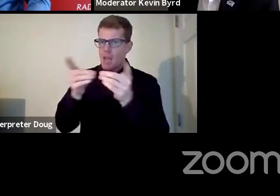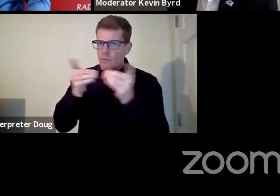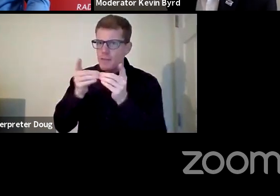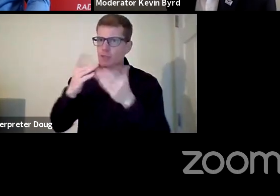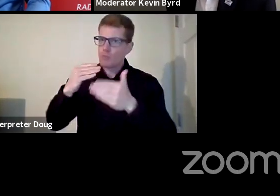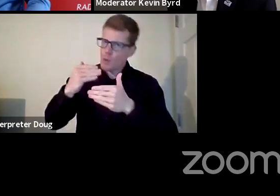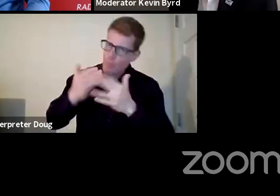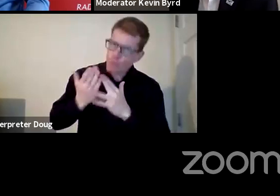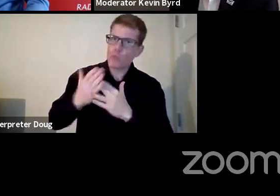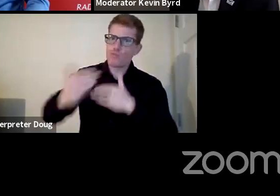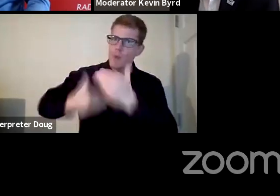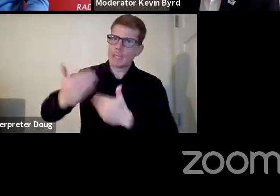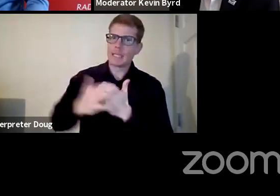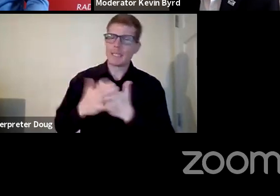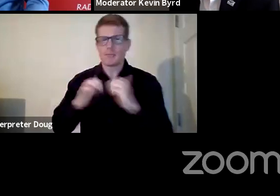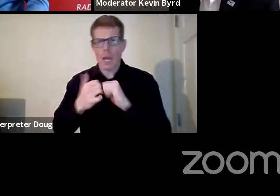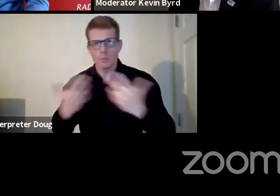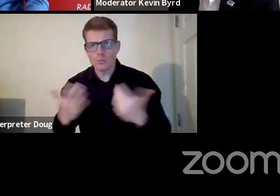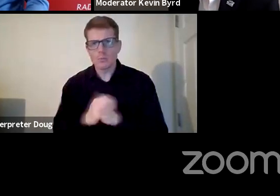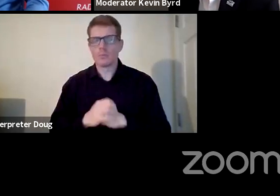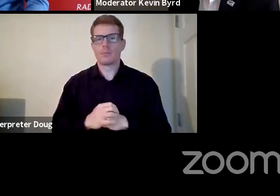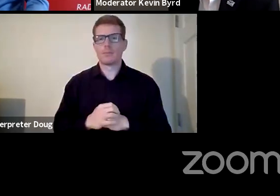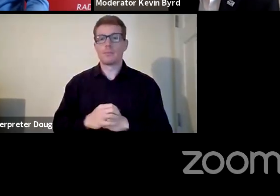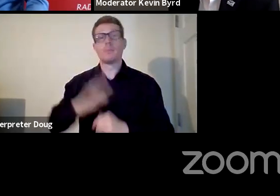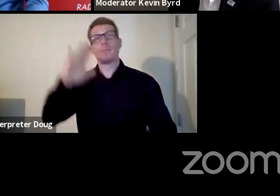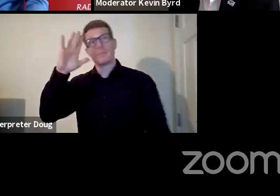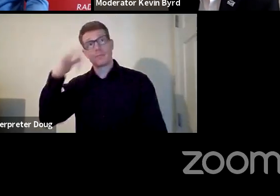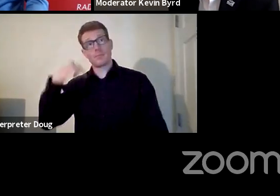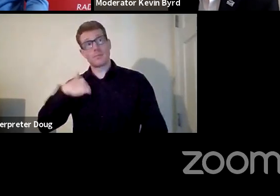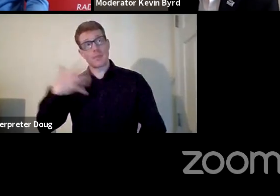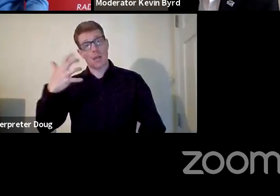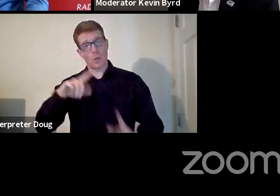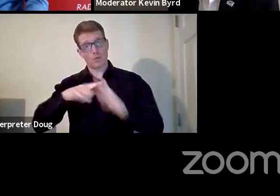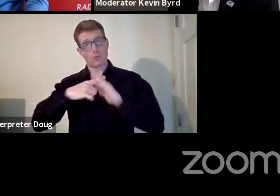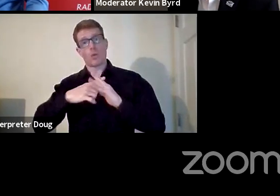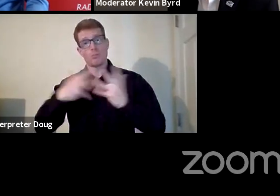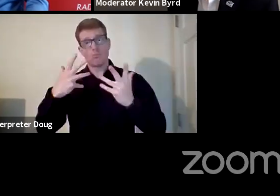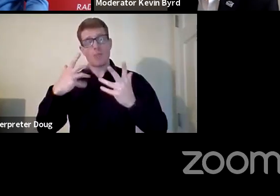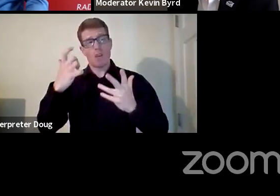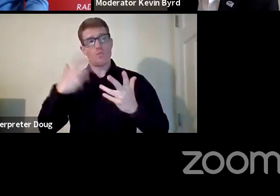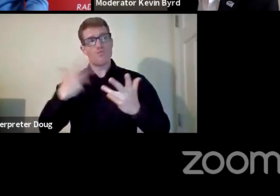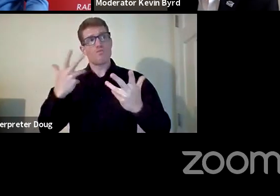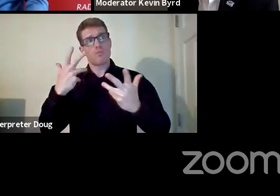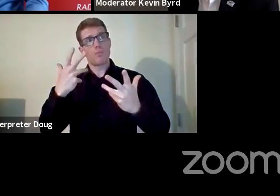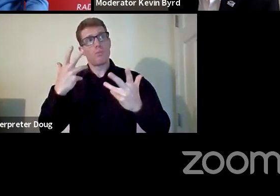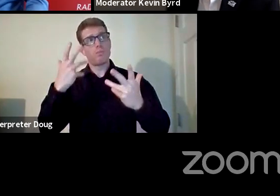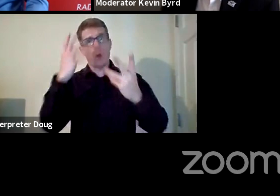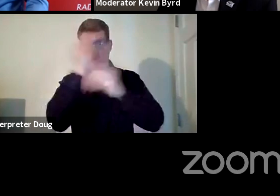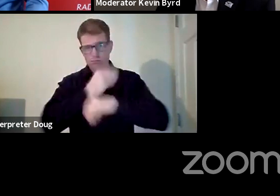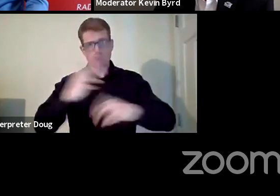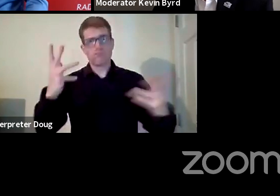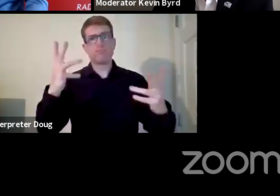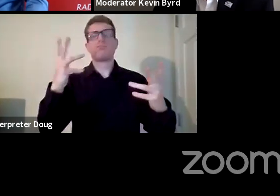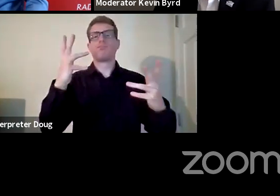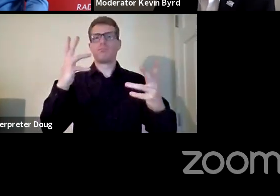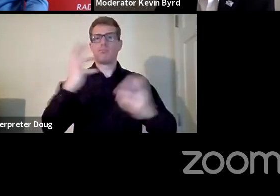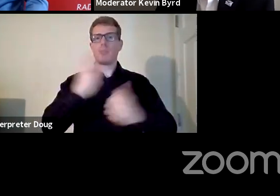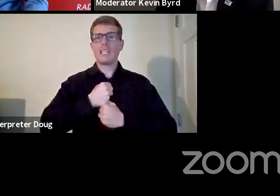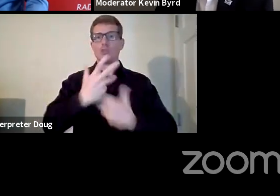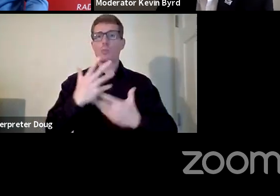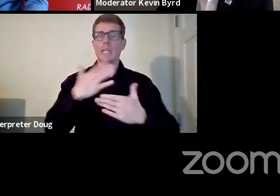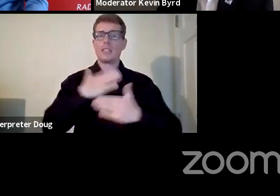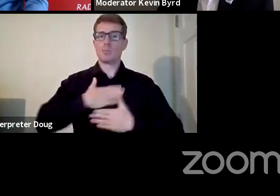first this time. So I'll just start by, I'd like to express appreciation to the New River Valley Public Health Task